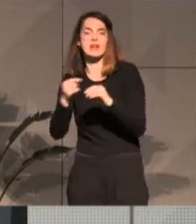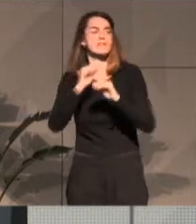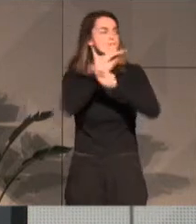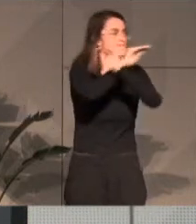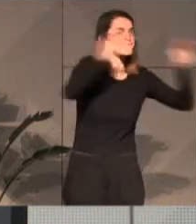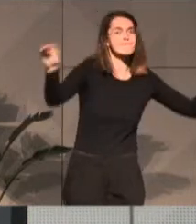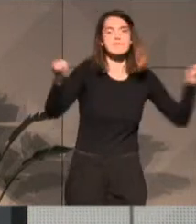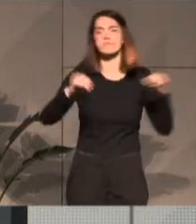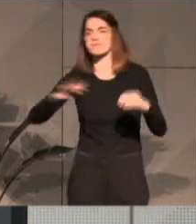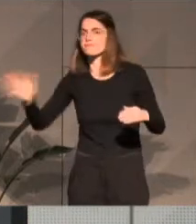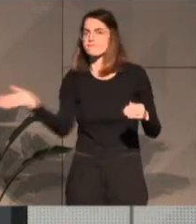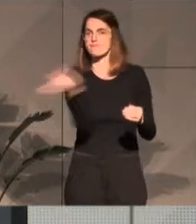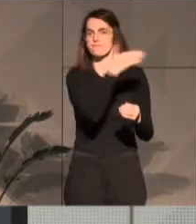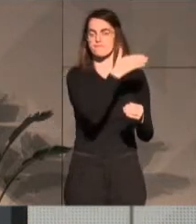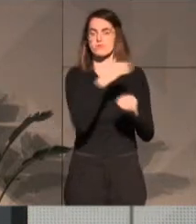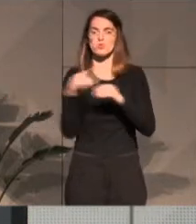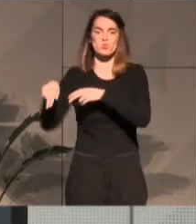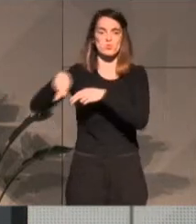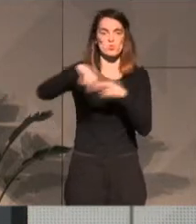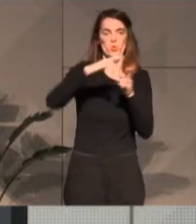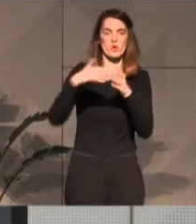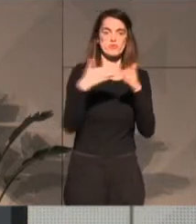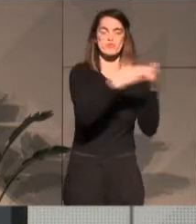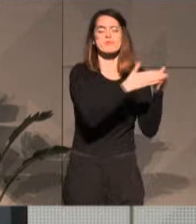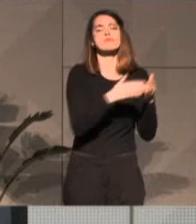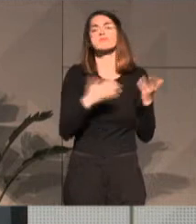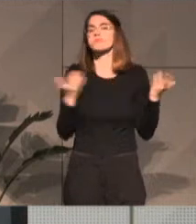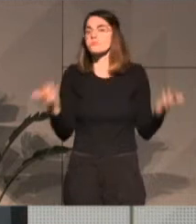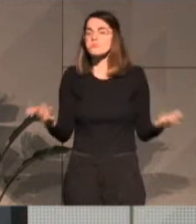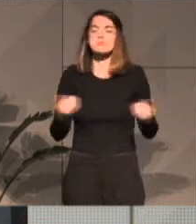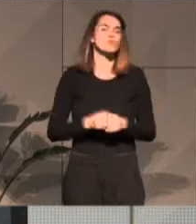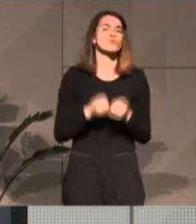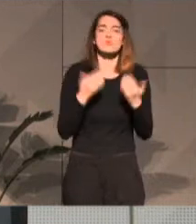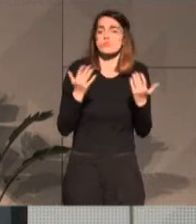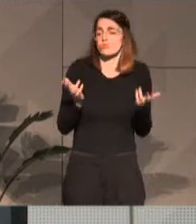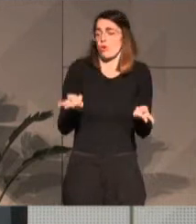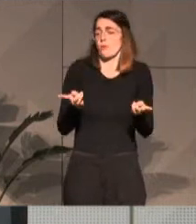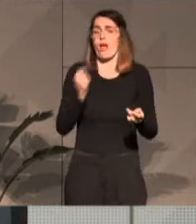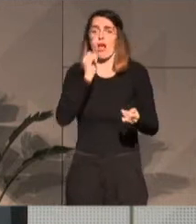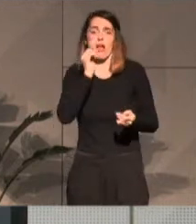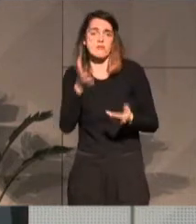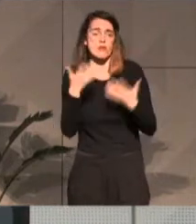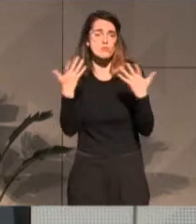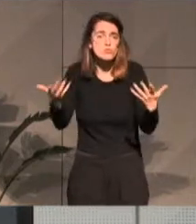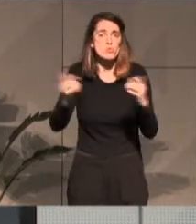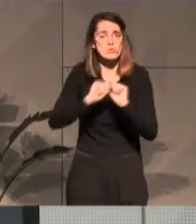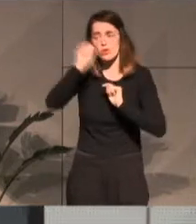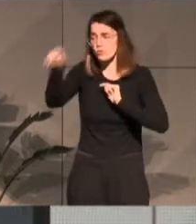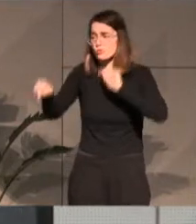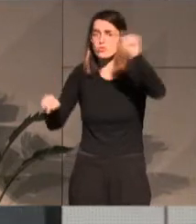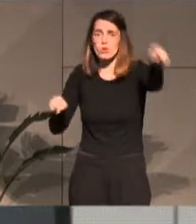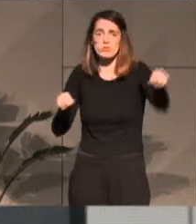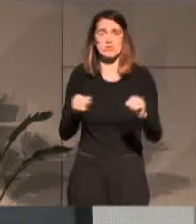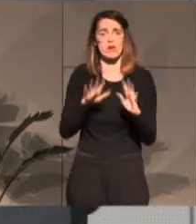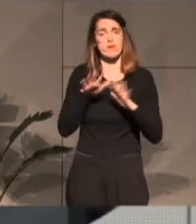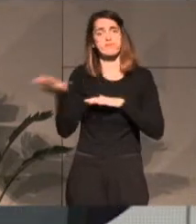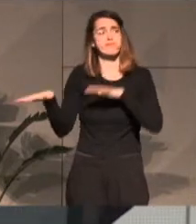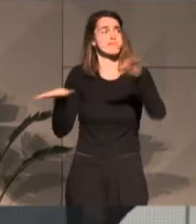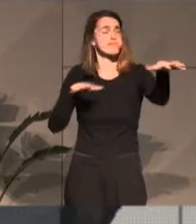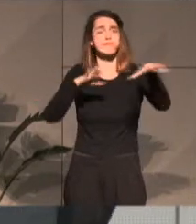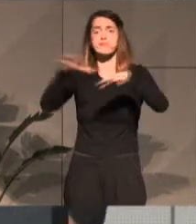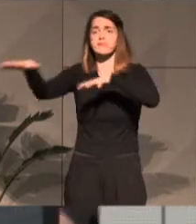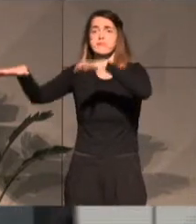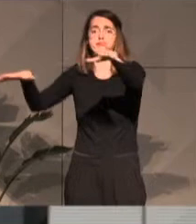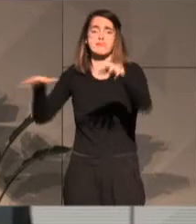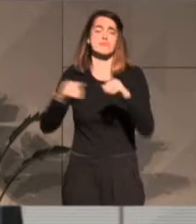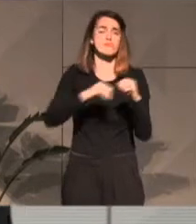are when, just in case a polar bear appears, and people go out there and do their job in that awkward environment.